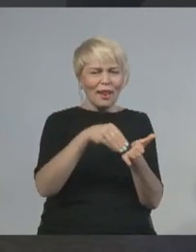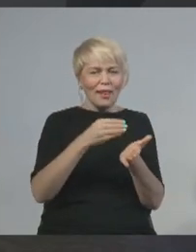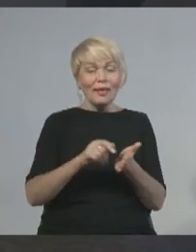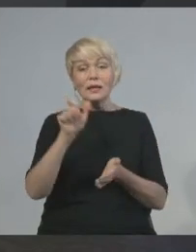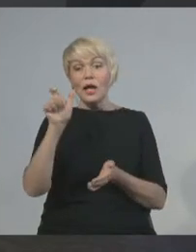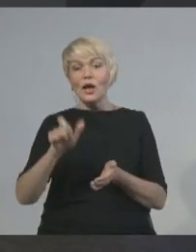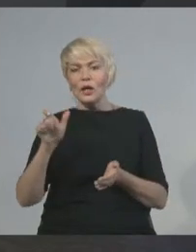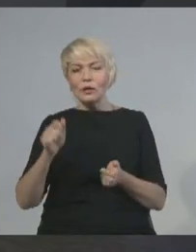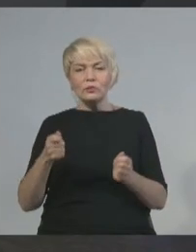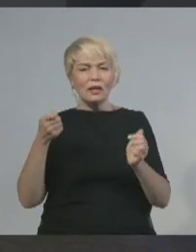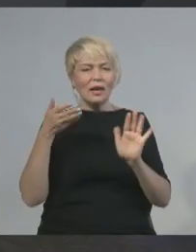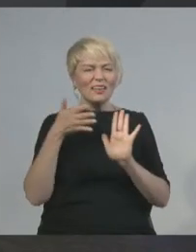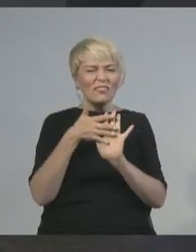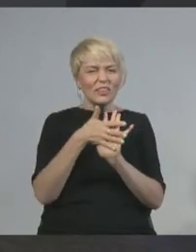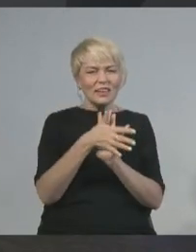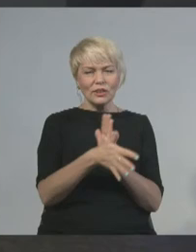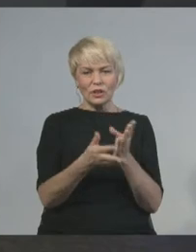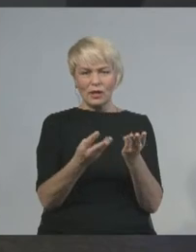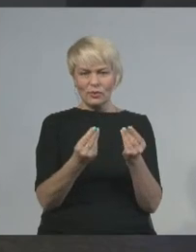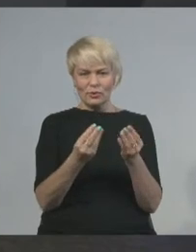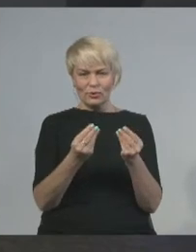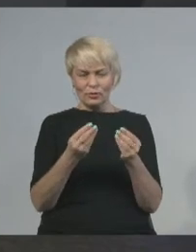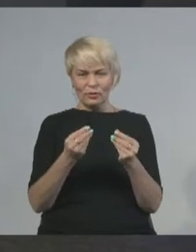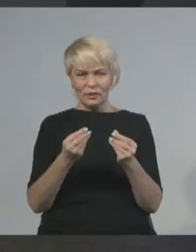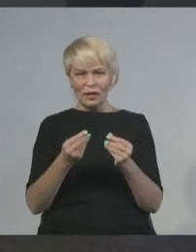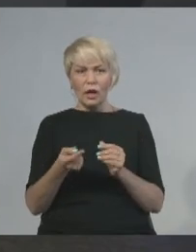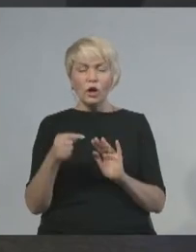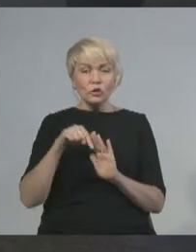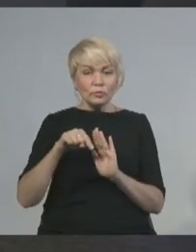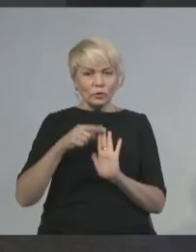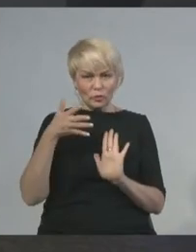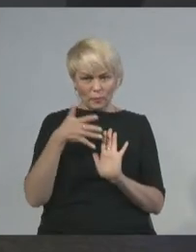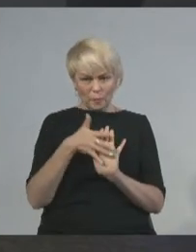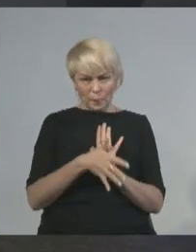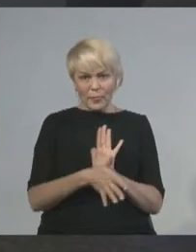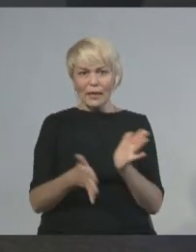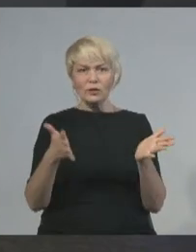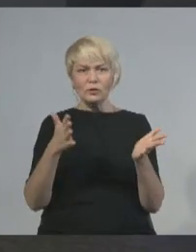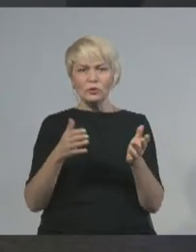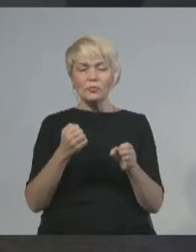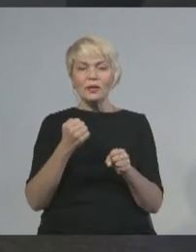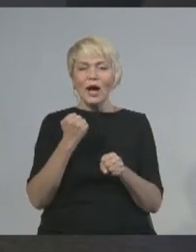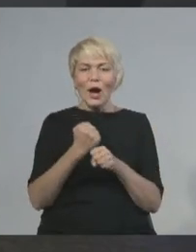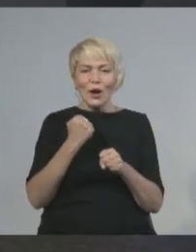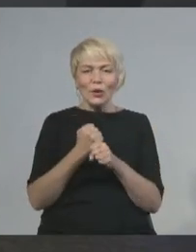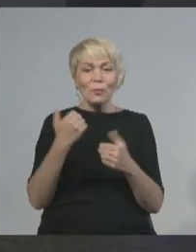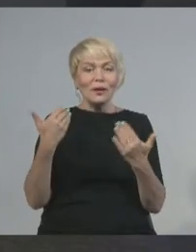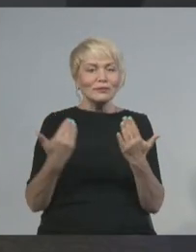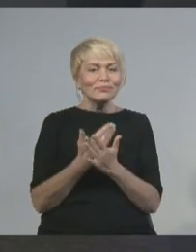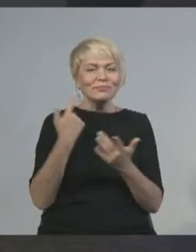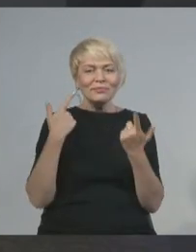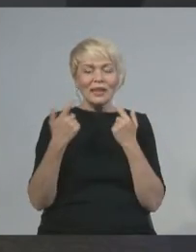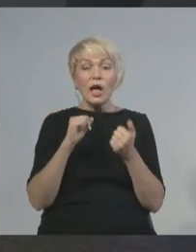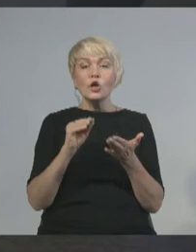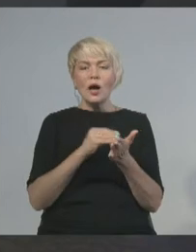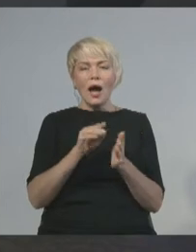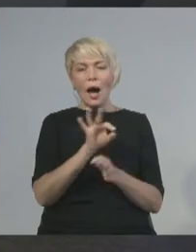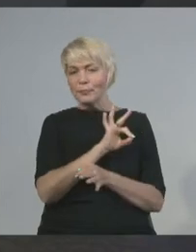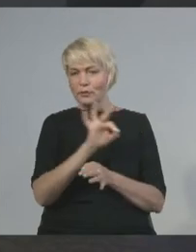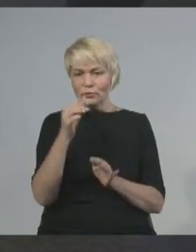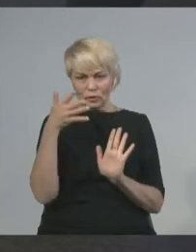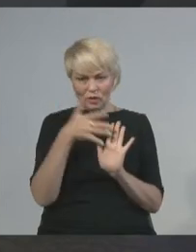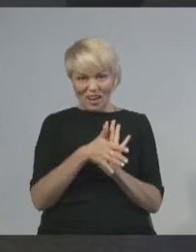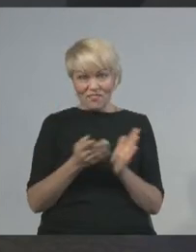find other way journalist designers and other creative journalists so these are usually people that spend money rather than